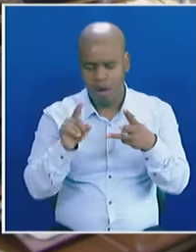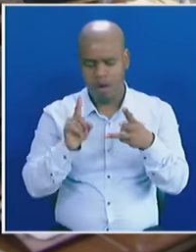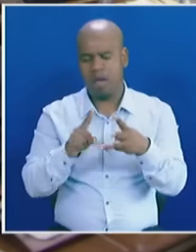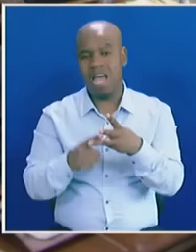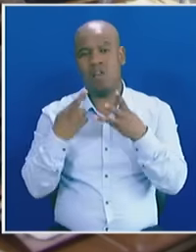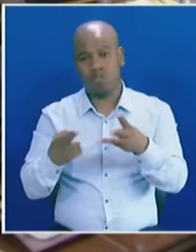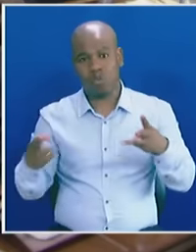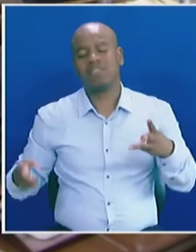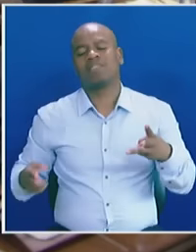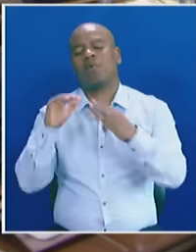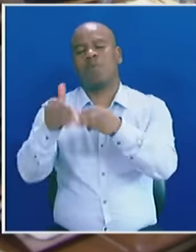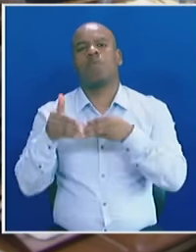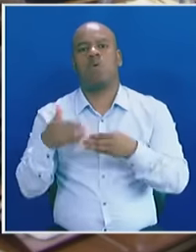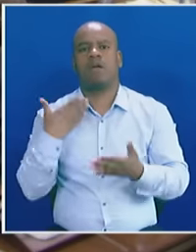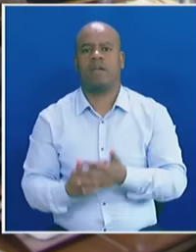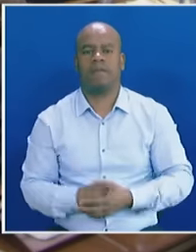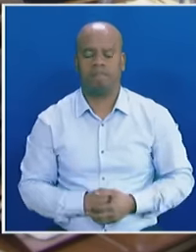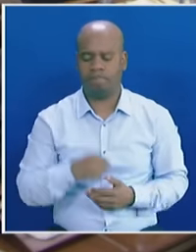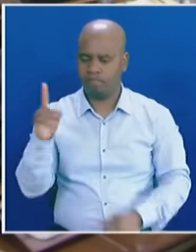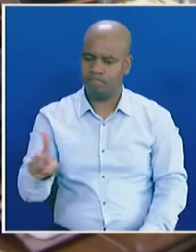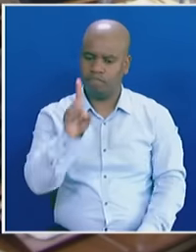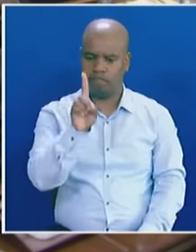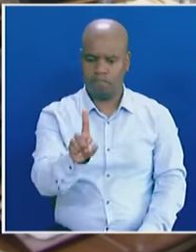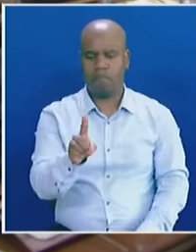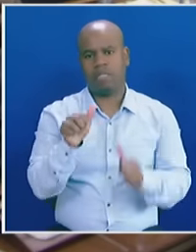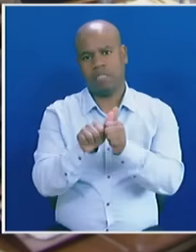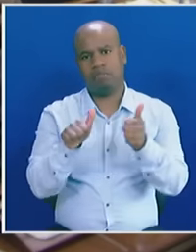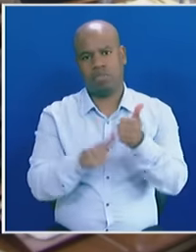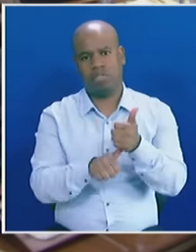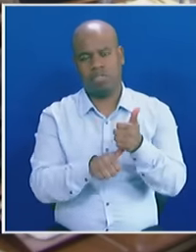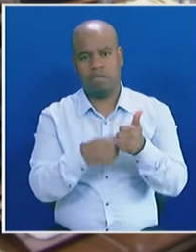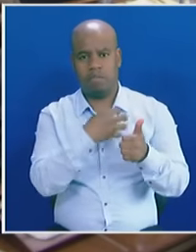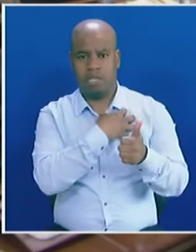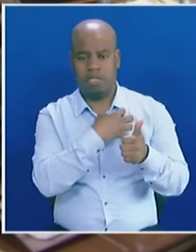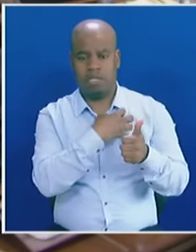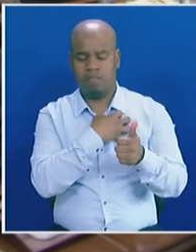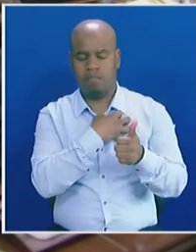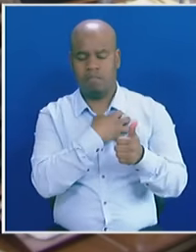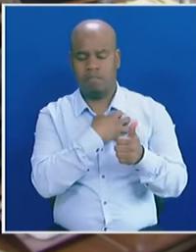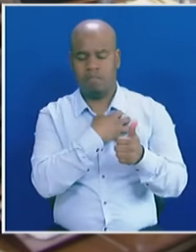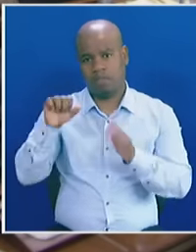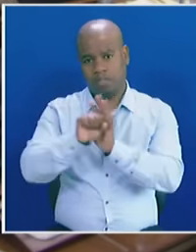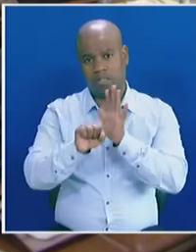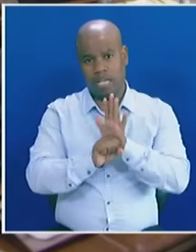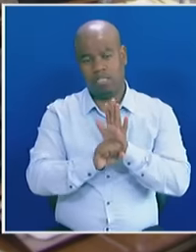Thank you, Honourable Member. The next speaker is the Honourable the Deputy Minister of State Security.